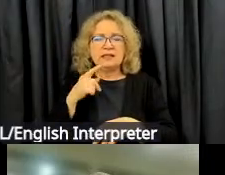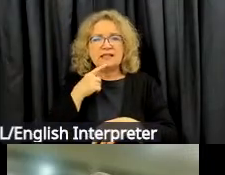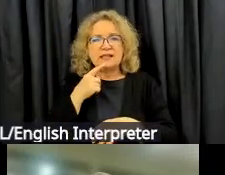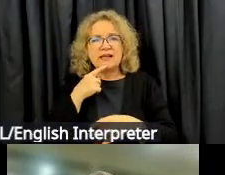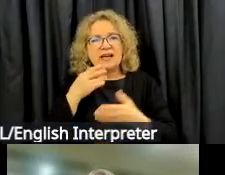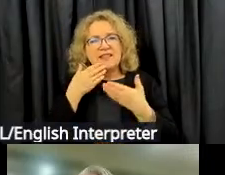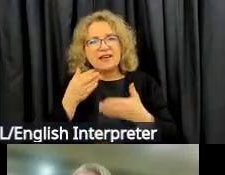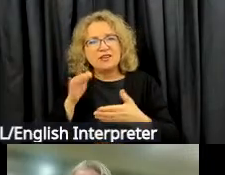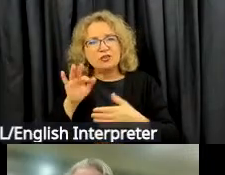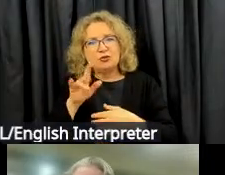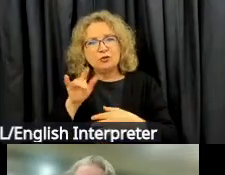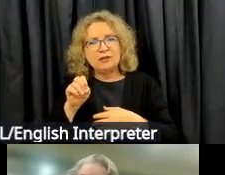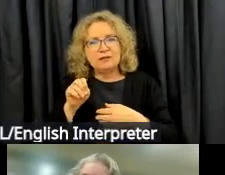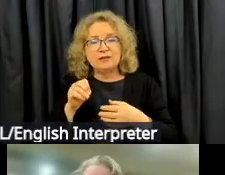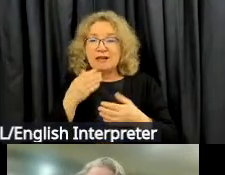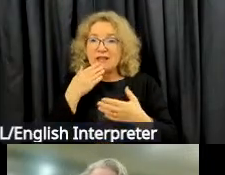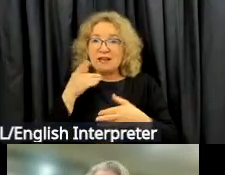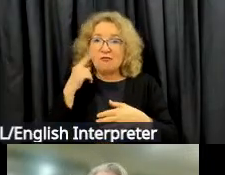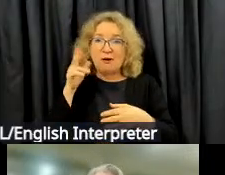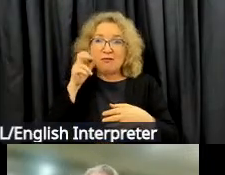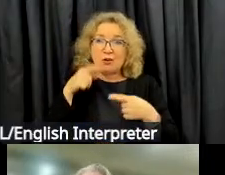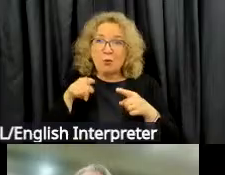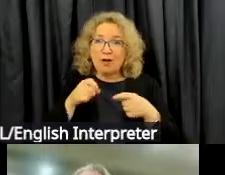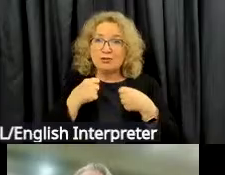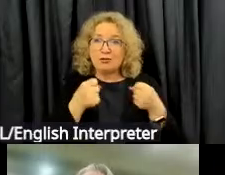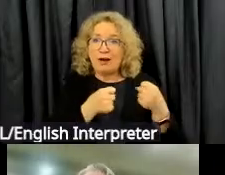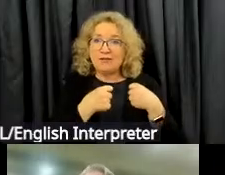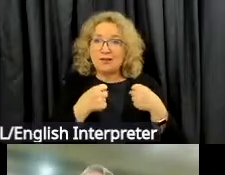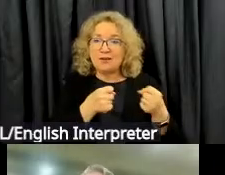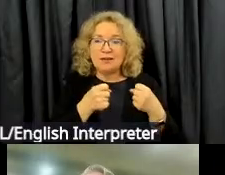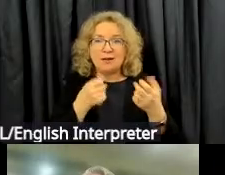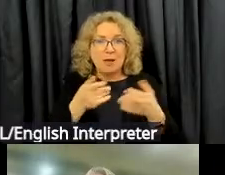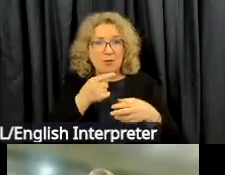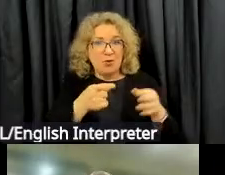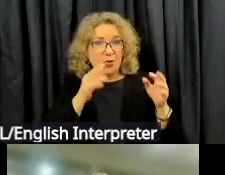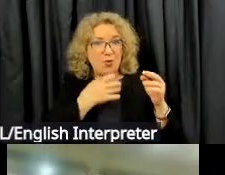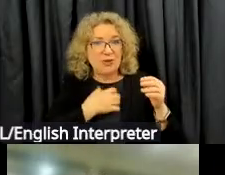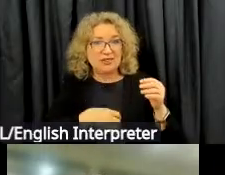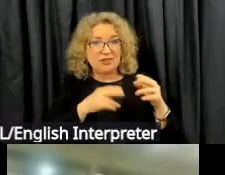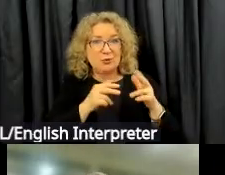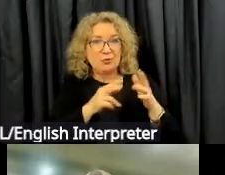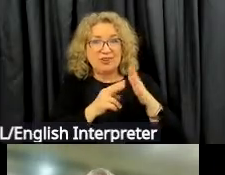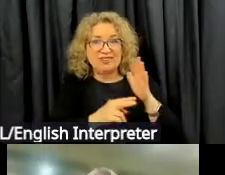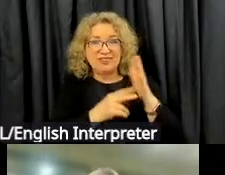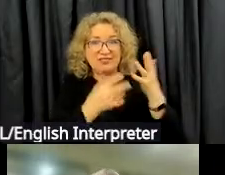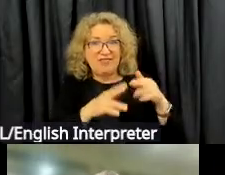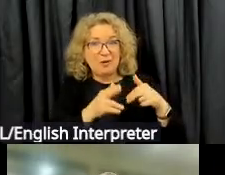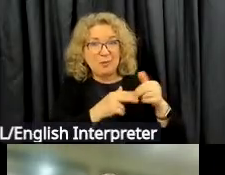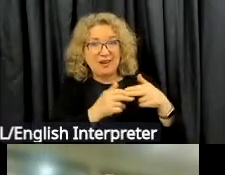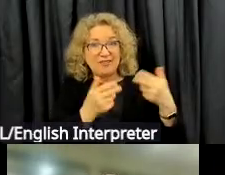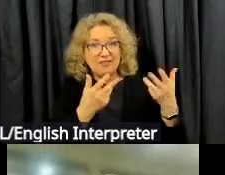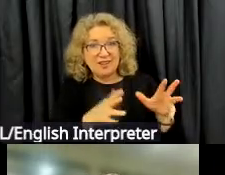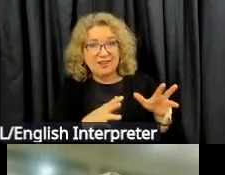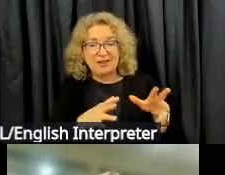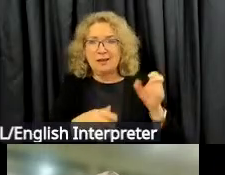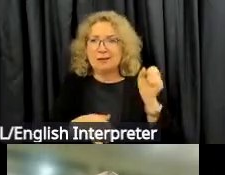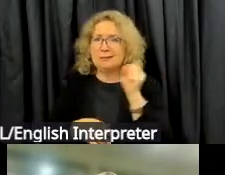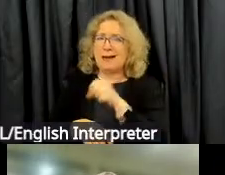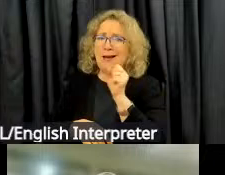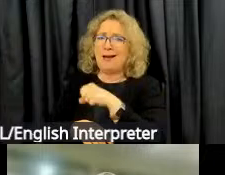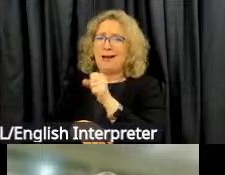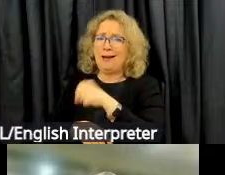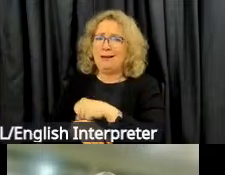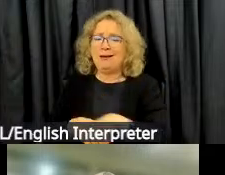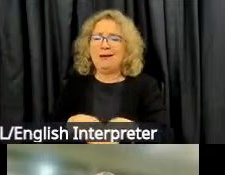in transit and probably wishing that bridge were already built, right? Yes, absolutely. Yep.